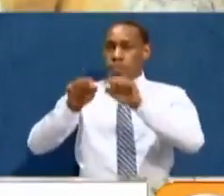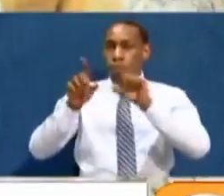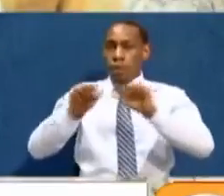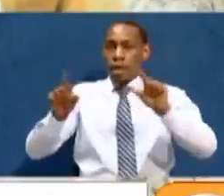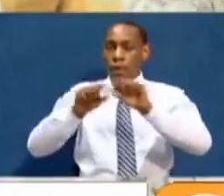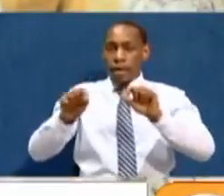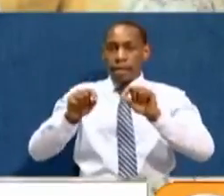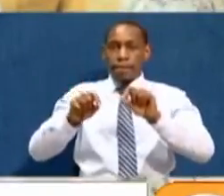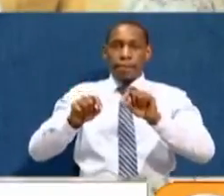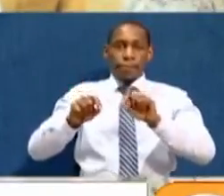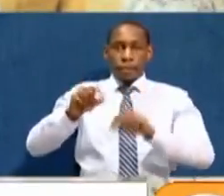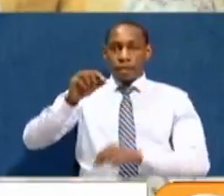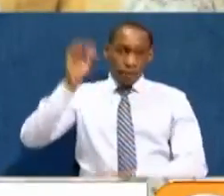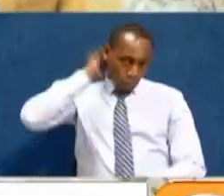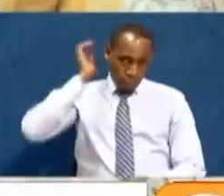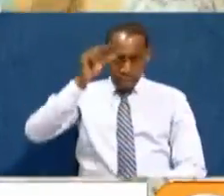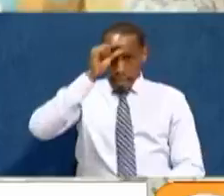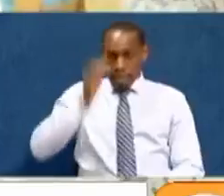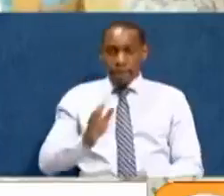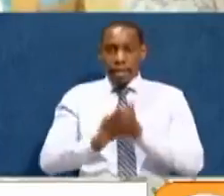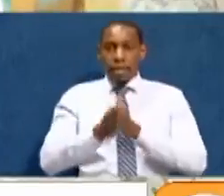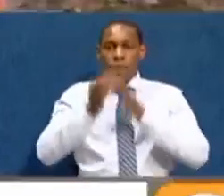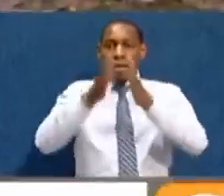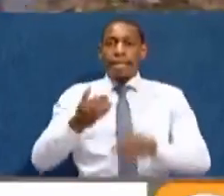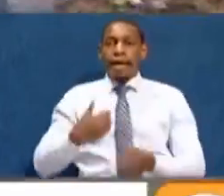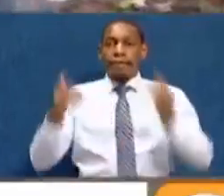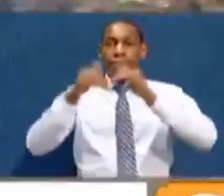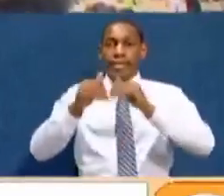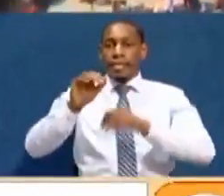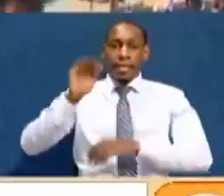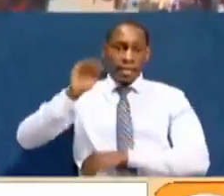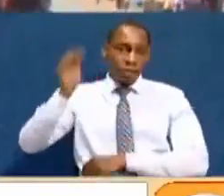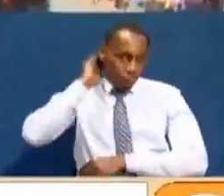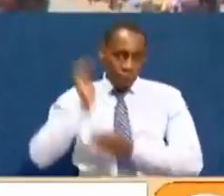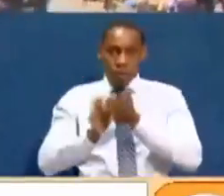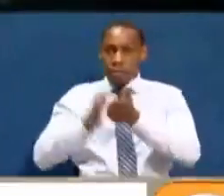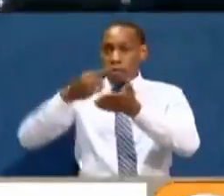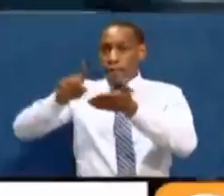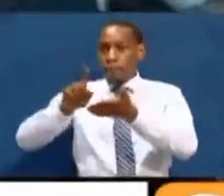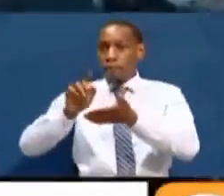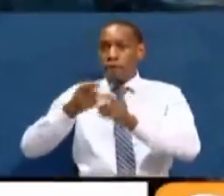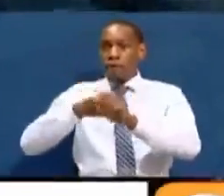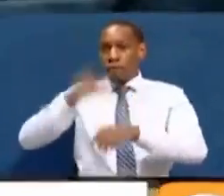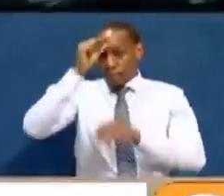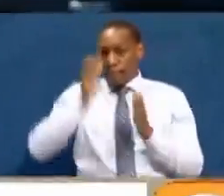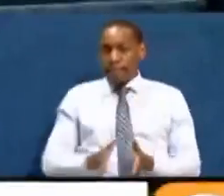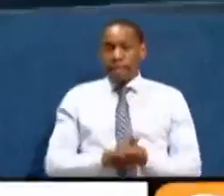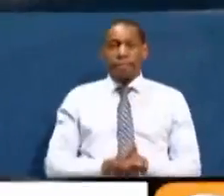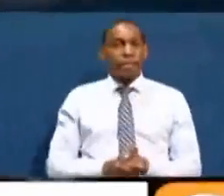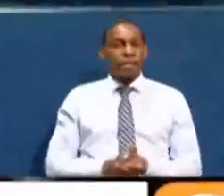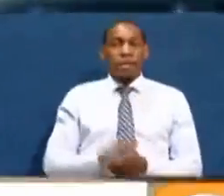by Murang’a Governor Mwangi Wa Iria that no leader would hold a meeting in his county without his blessing and authority. It is